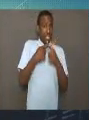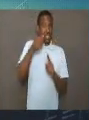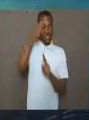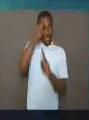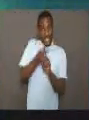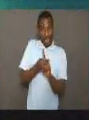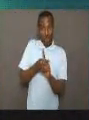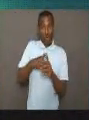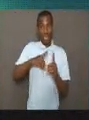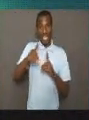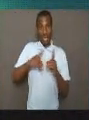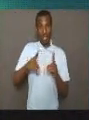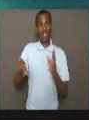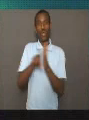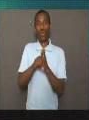thermodynamics.